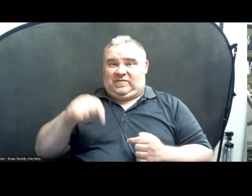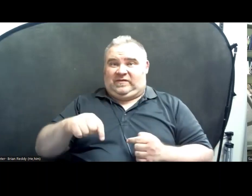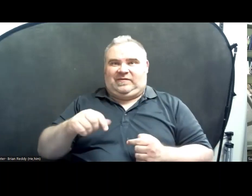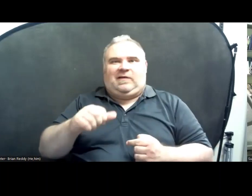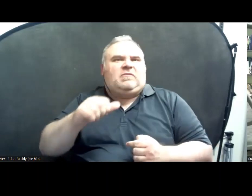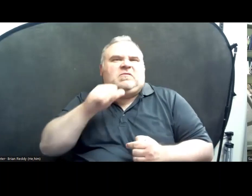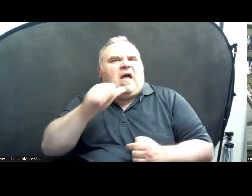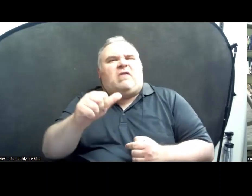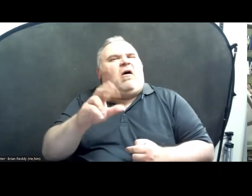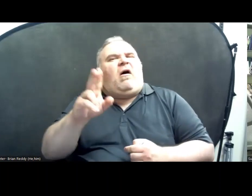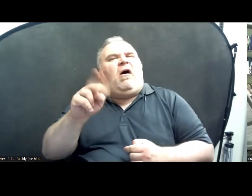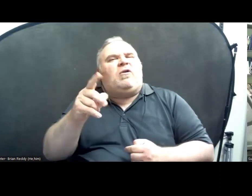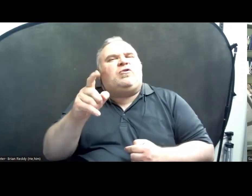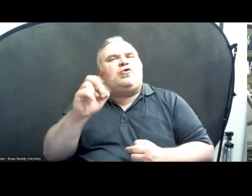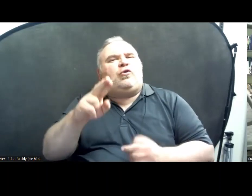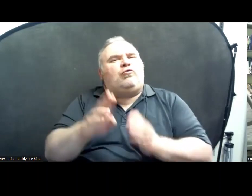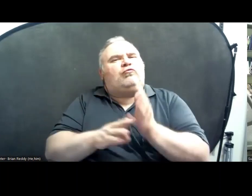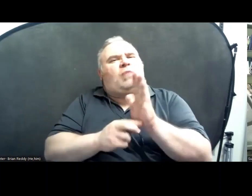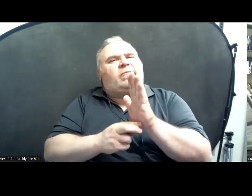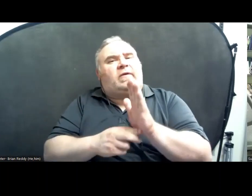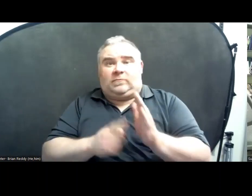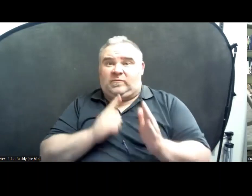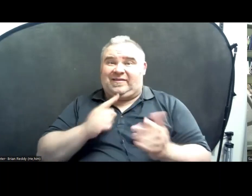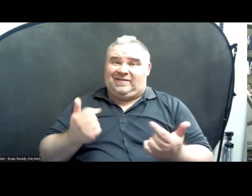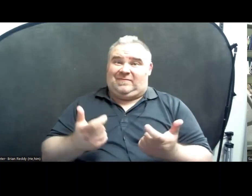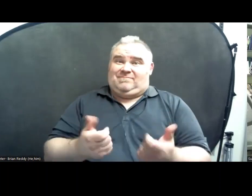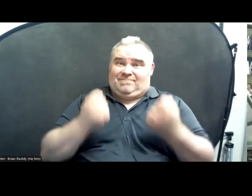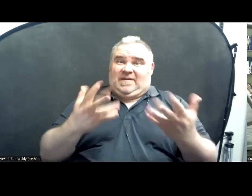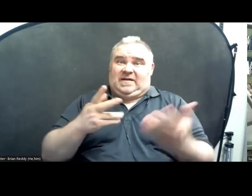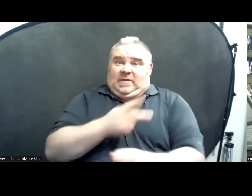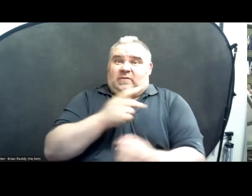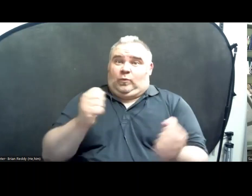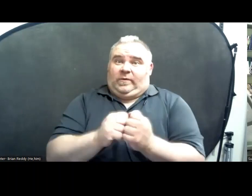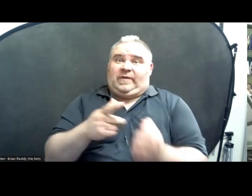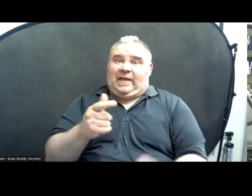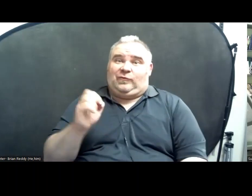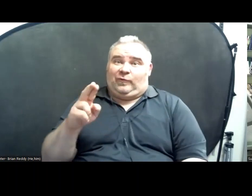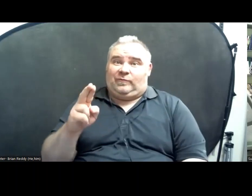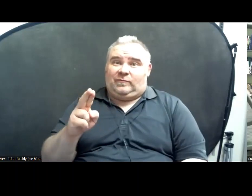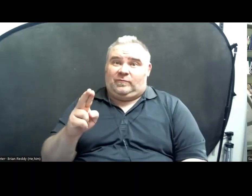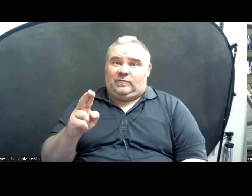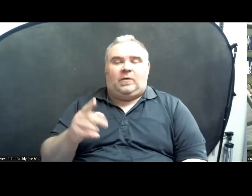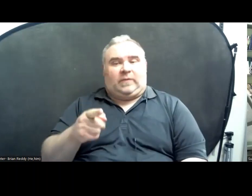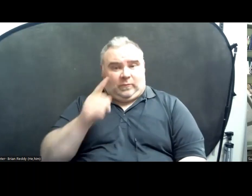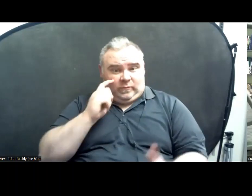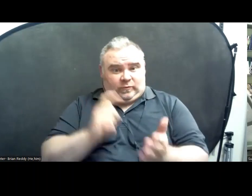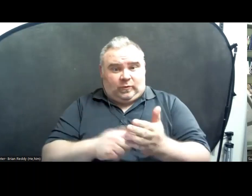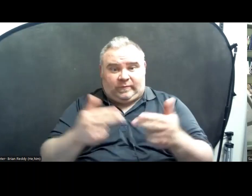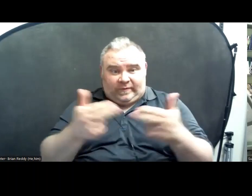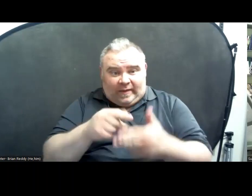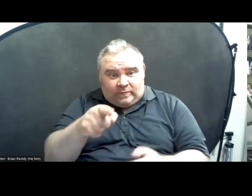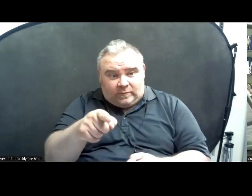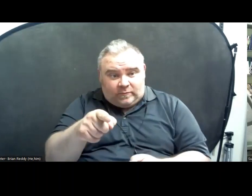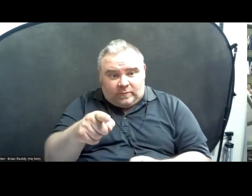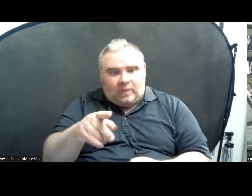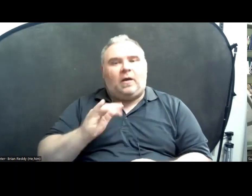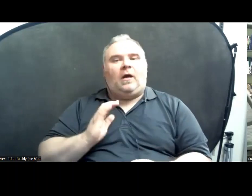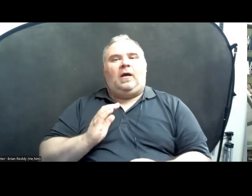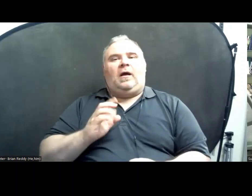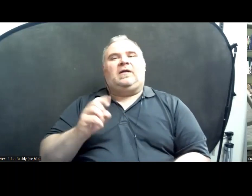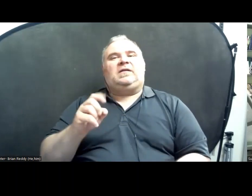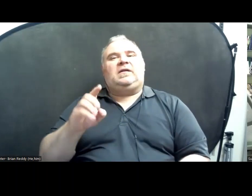underrepresented group of patients with cancer. It is the majority of patients with cancer. From the slide, we can see that the demographics are